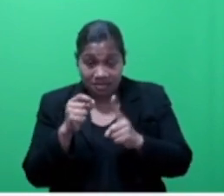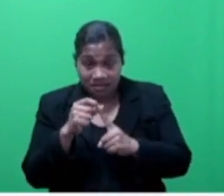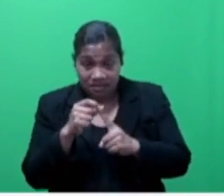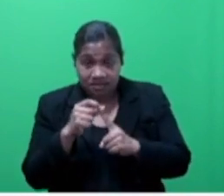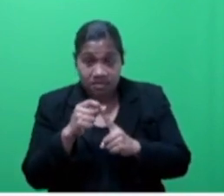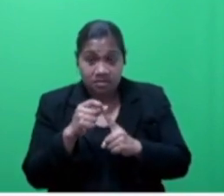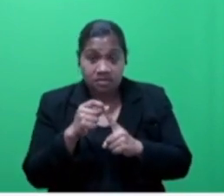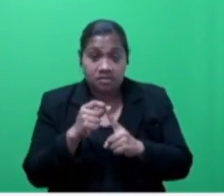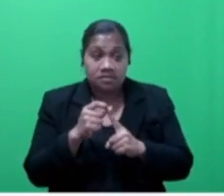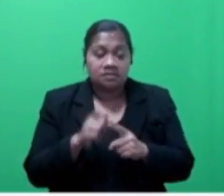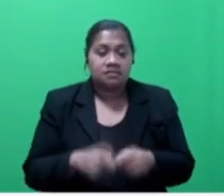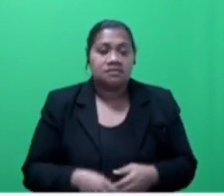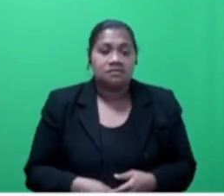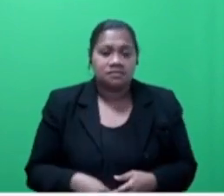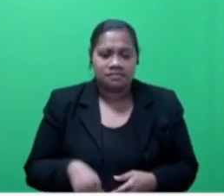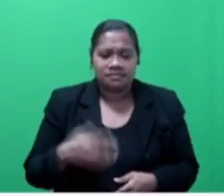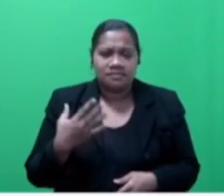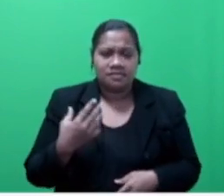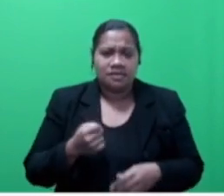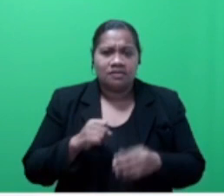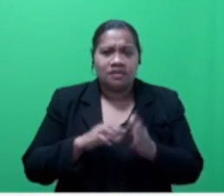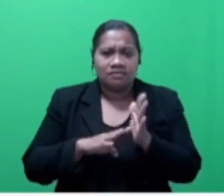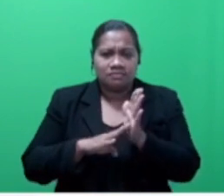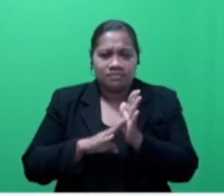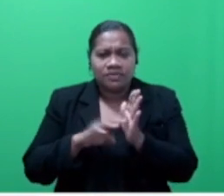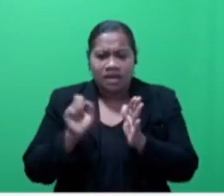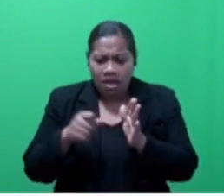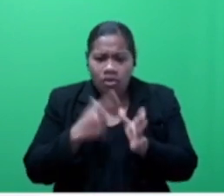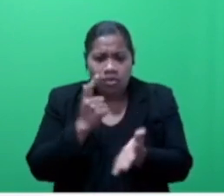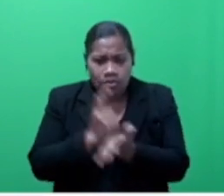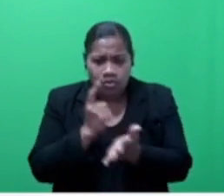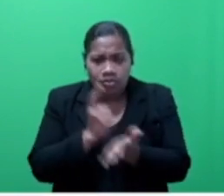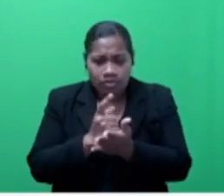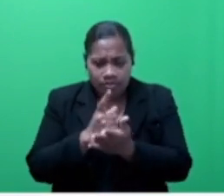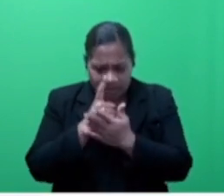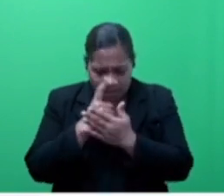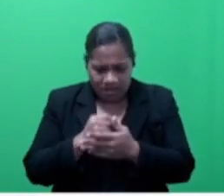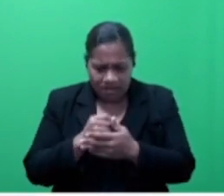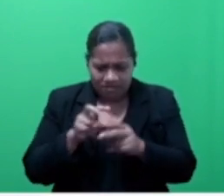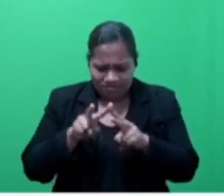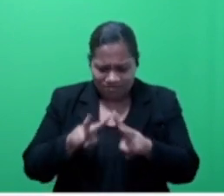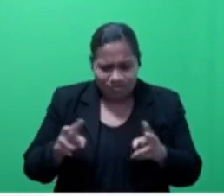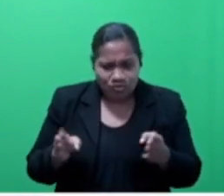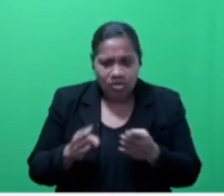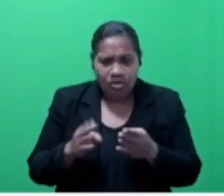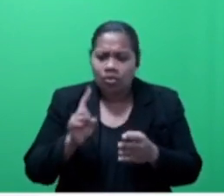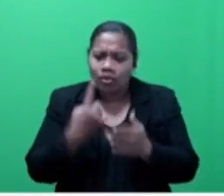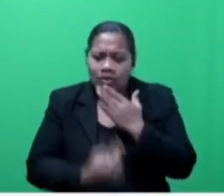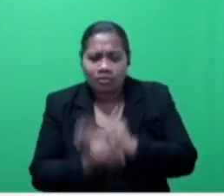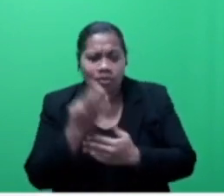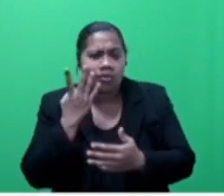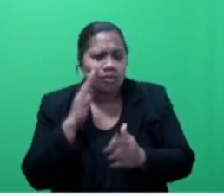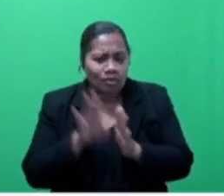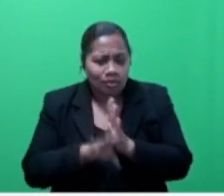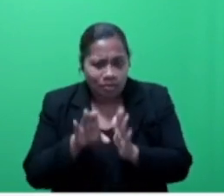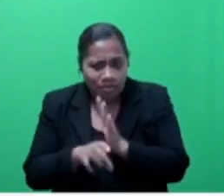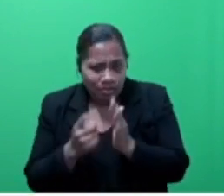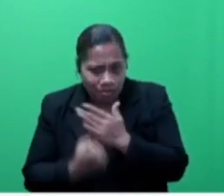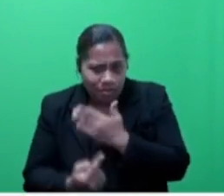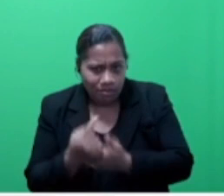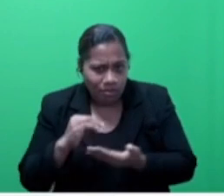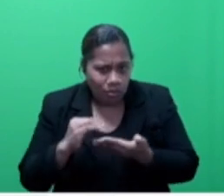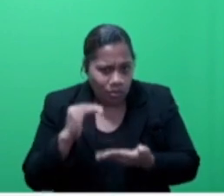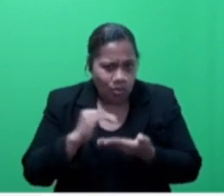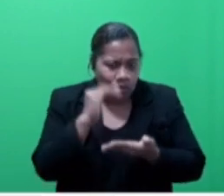for unprecedented rebound. Of course, a lot of this can be tampered with in respect of what will happen with the pricing. That's why, Mr. Speaker, sir, of